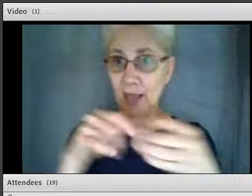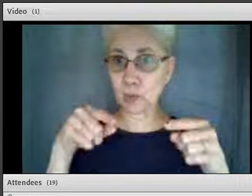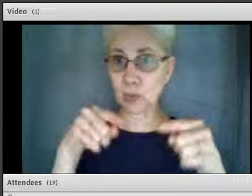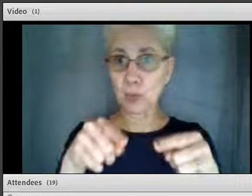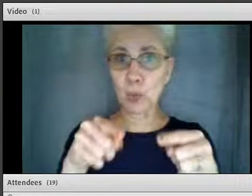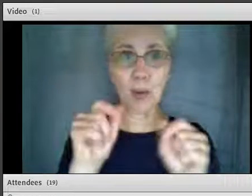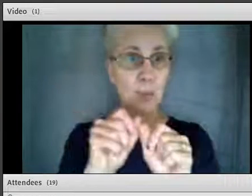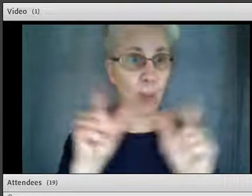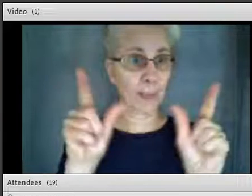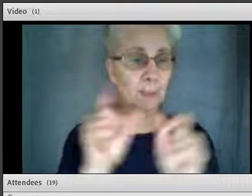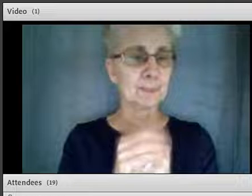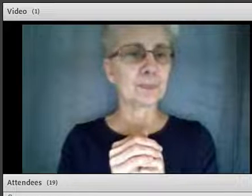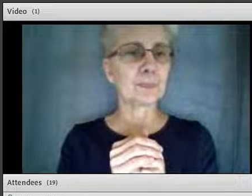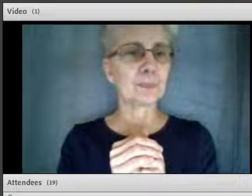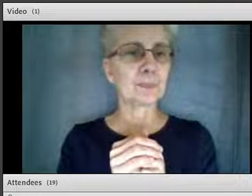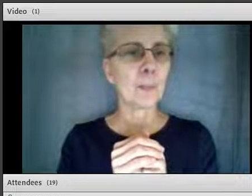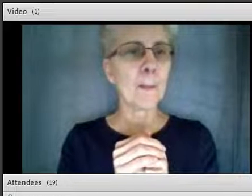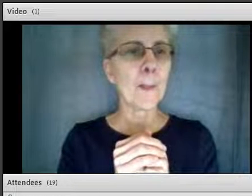session.